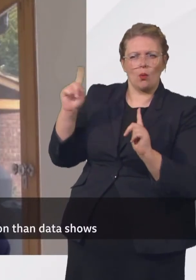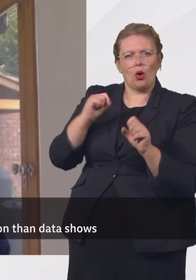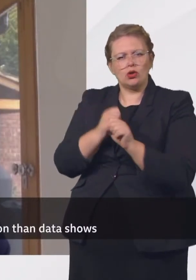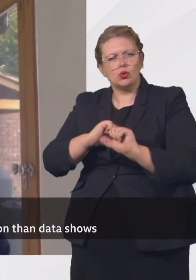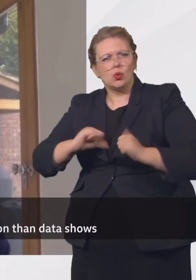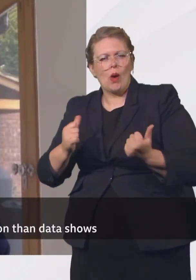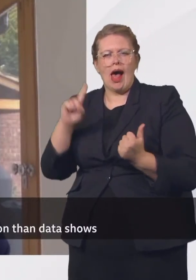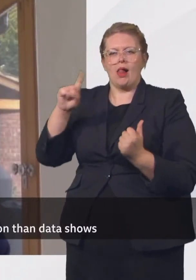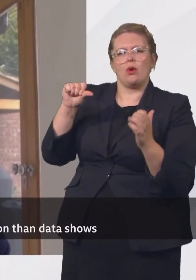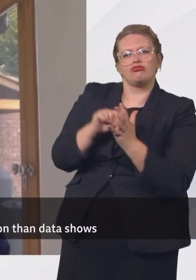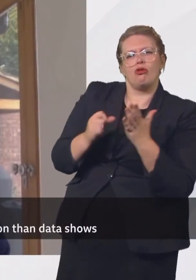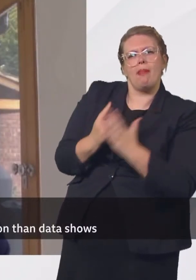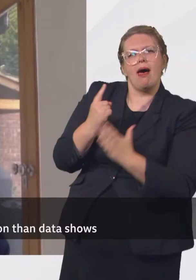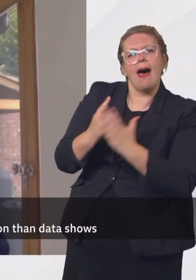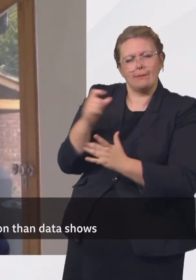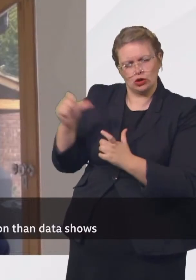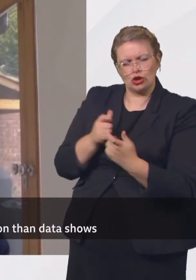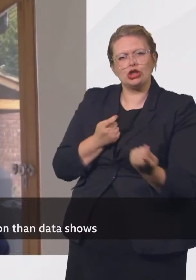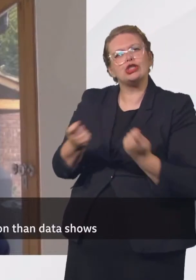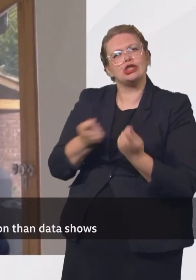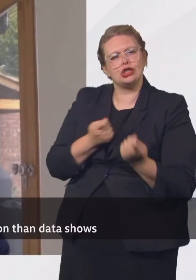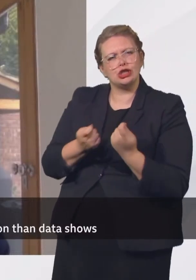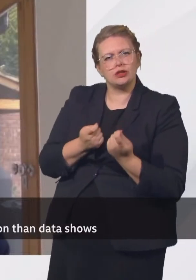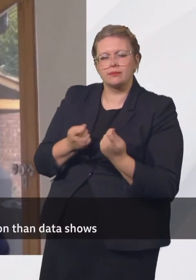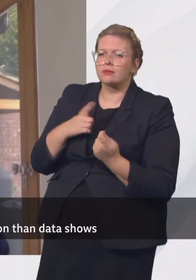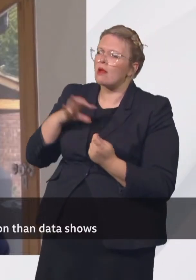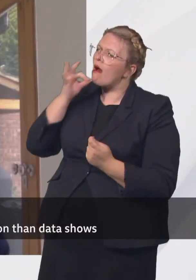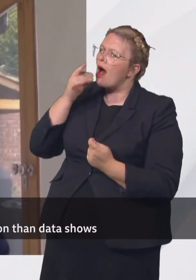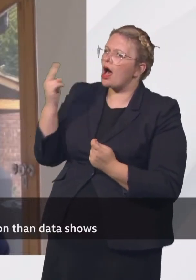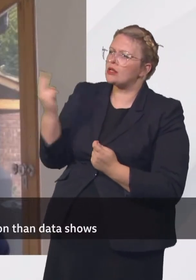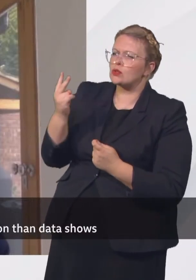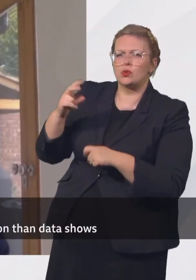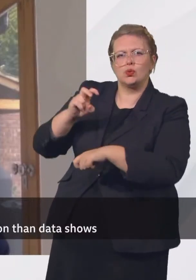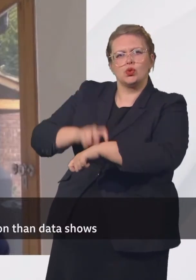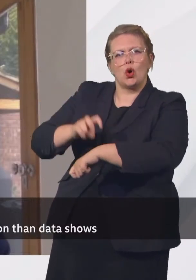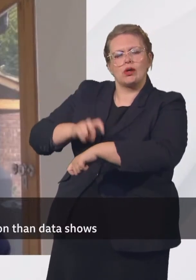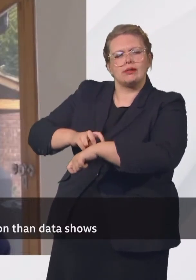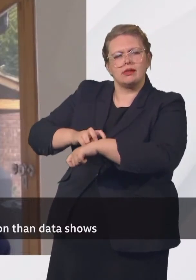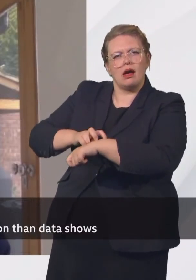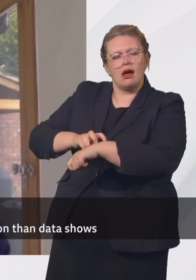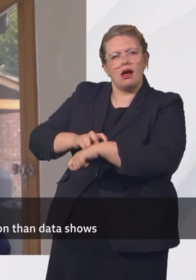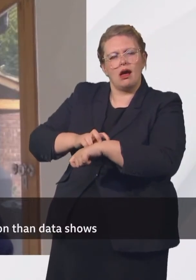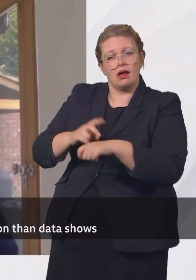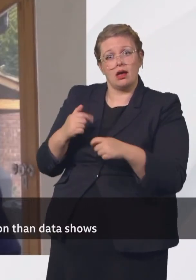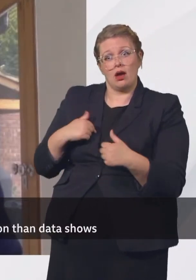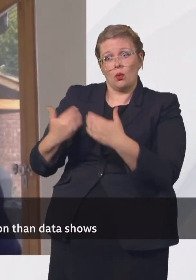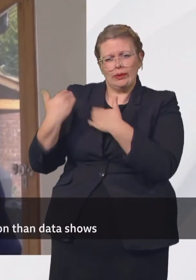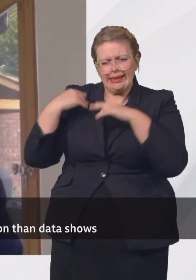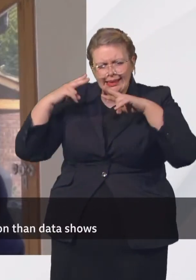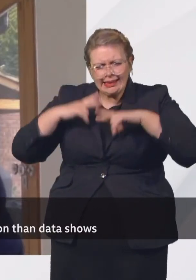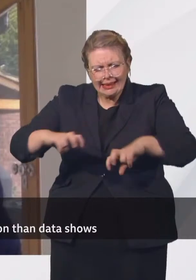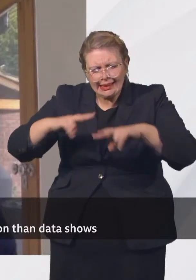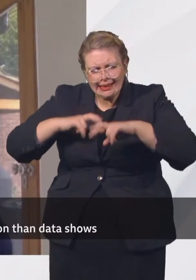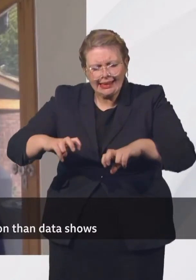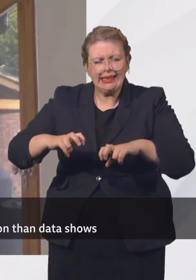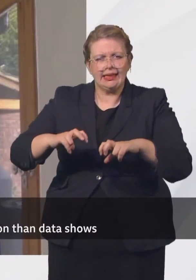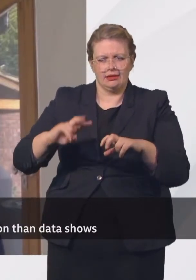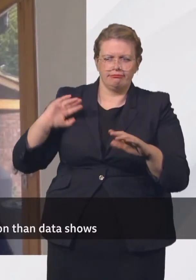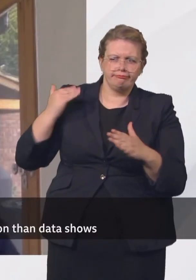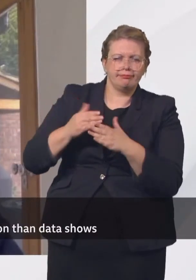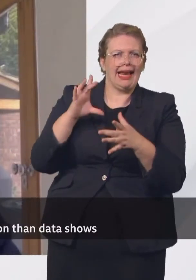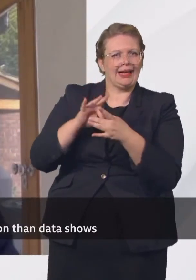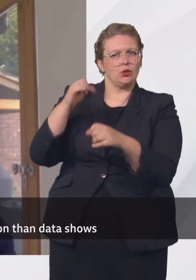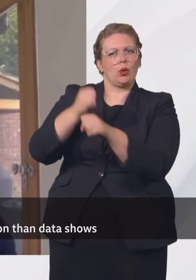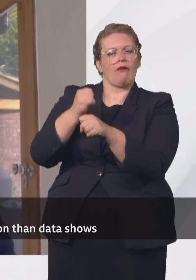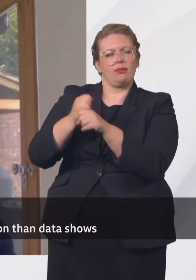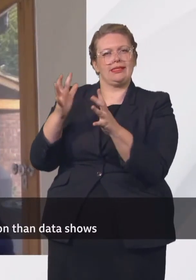sort of issues do you think, what aspects of the response do you think that public inquiry should examine? And then just one additional question